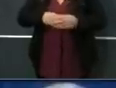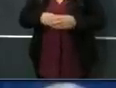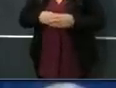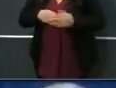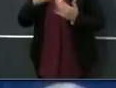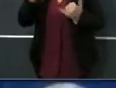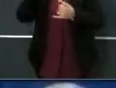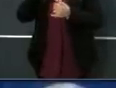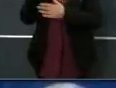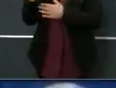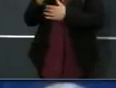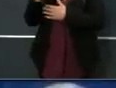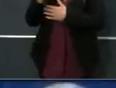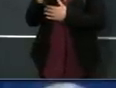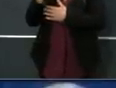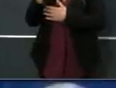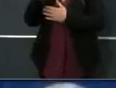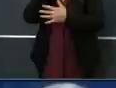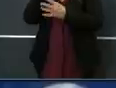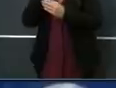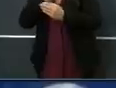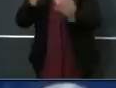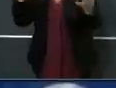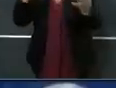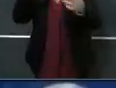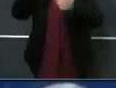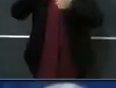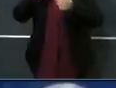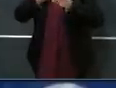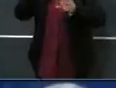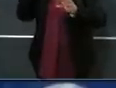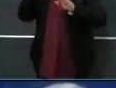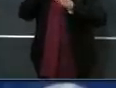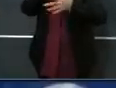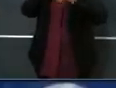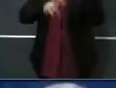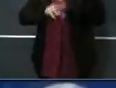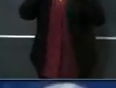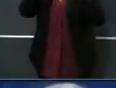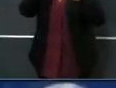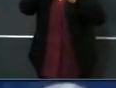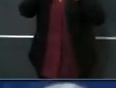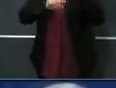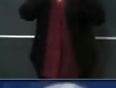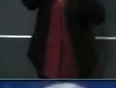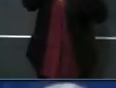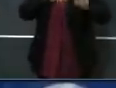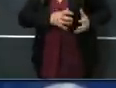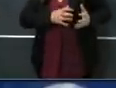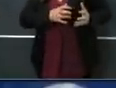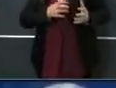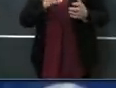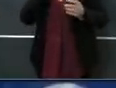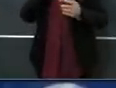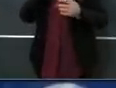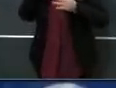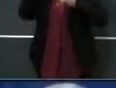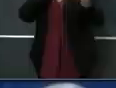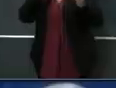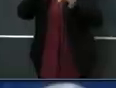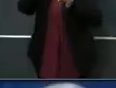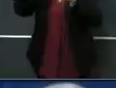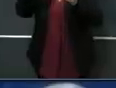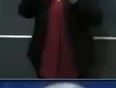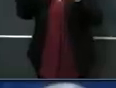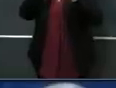more details around those 6 categories in our roadmap to recovery, and you'll start to see behind the